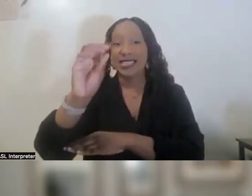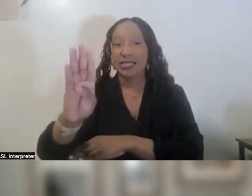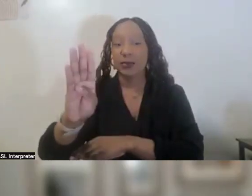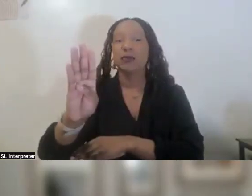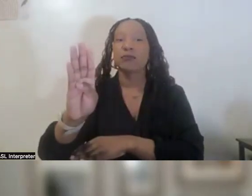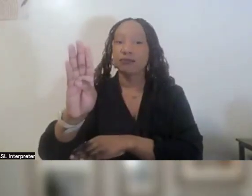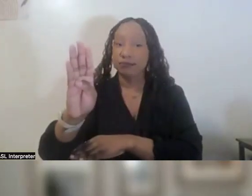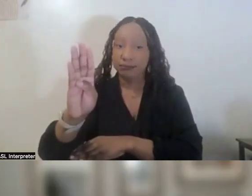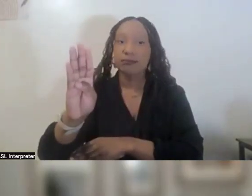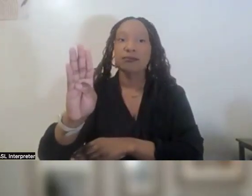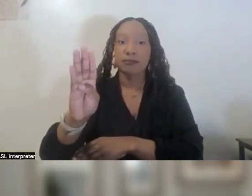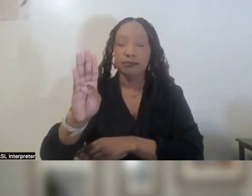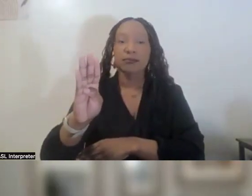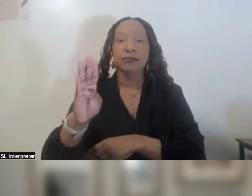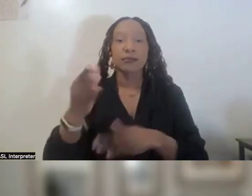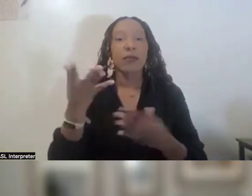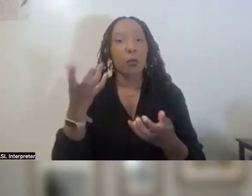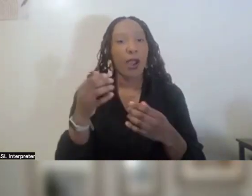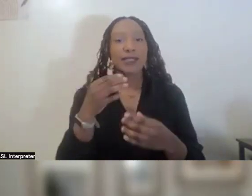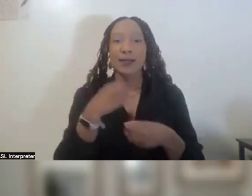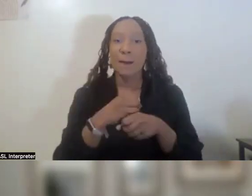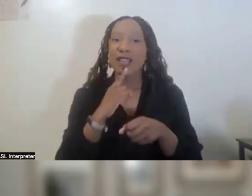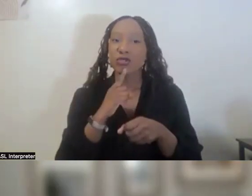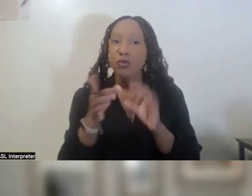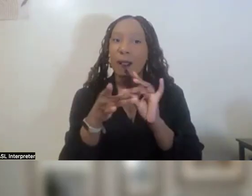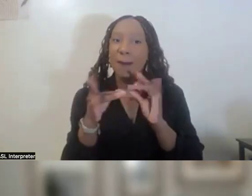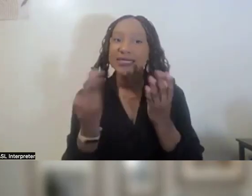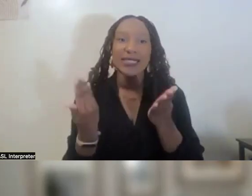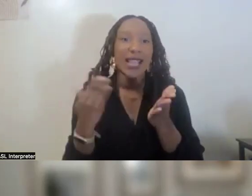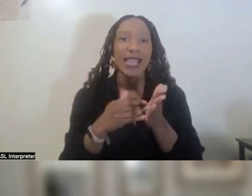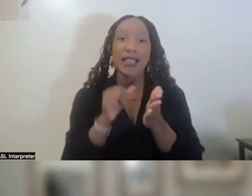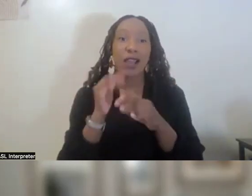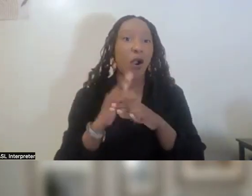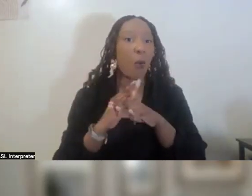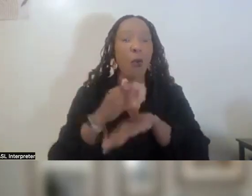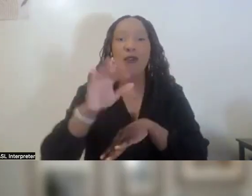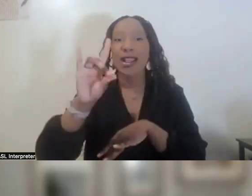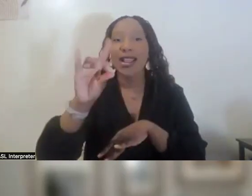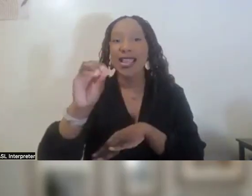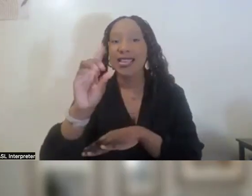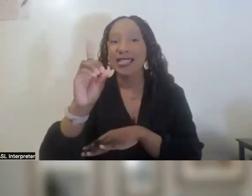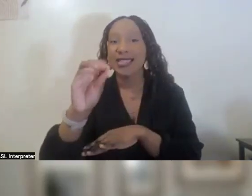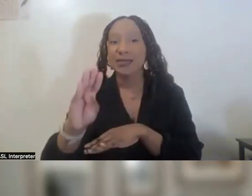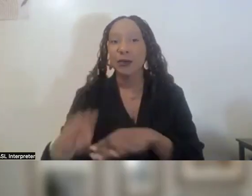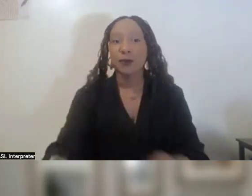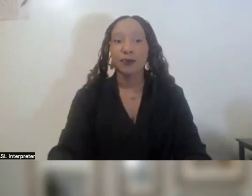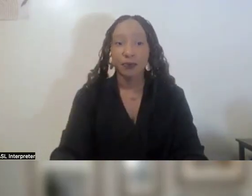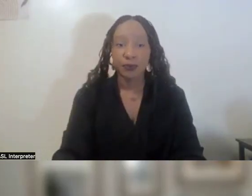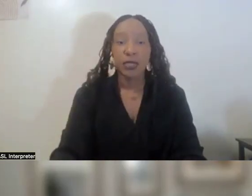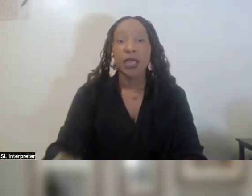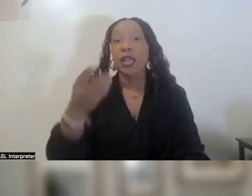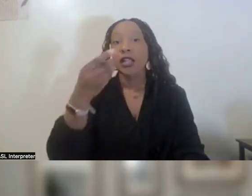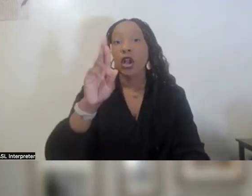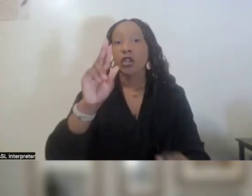data point that came in that I would have wanted to share from that first question. Next question I'm going to direct to probably Dr.